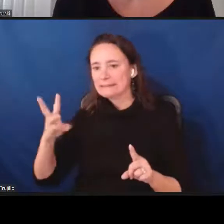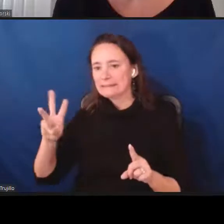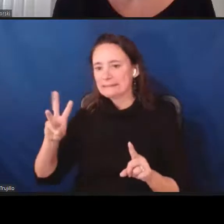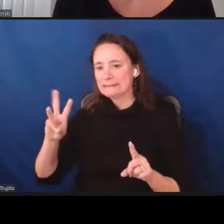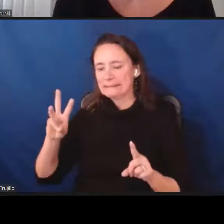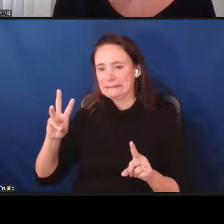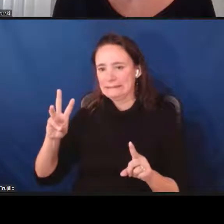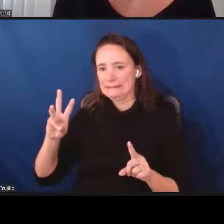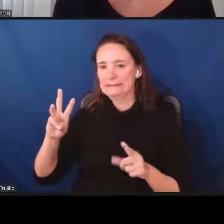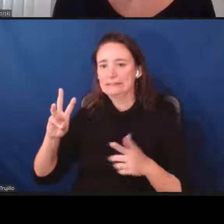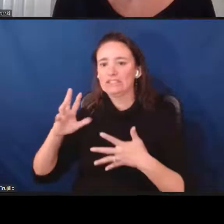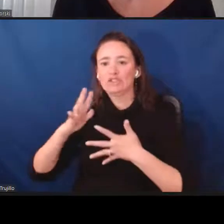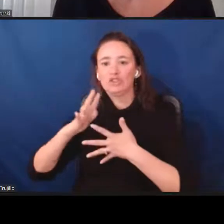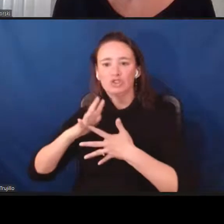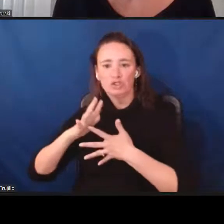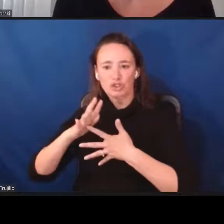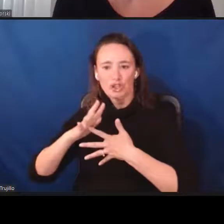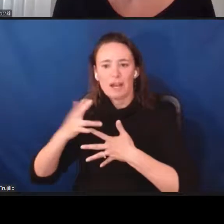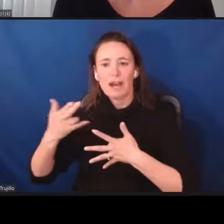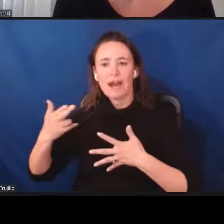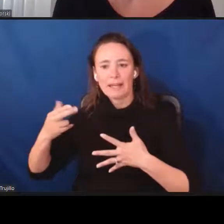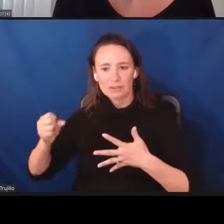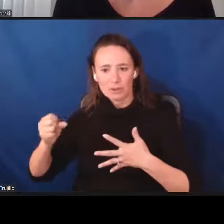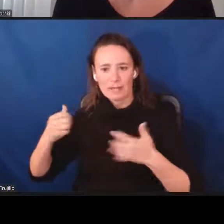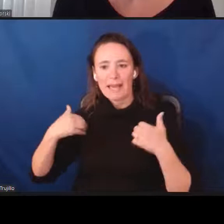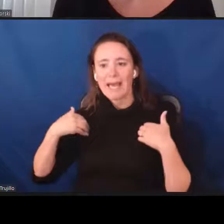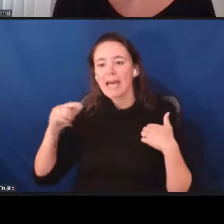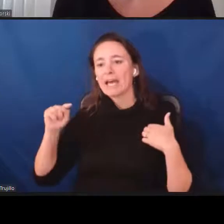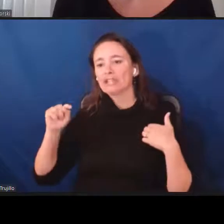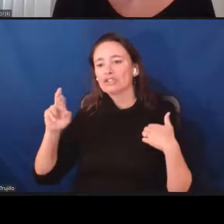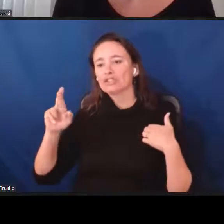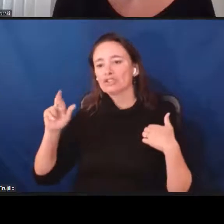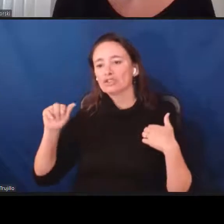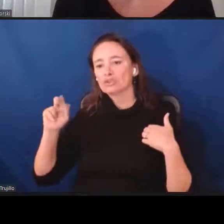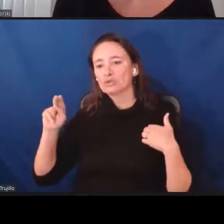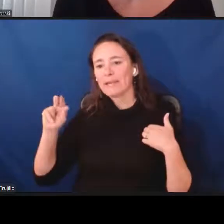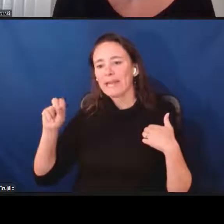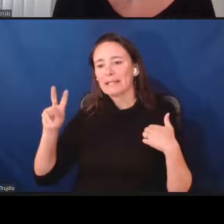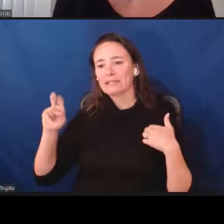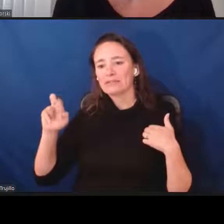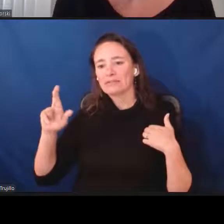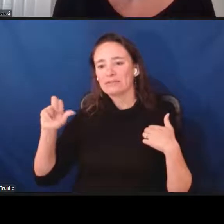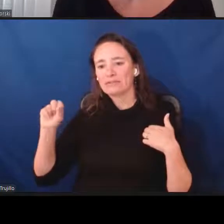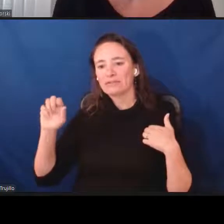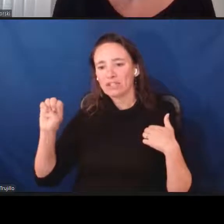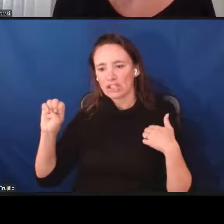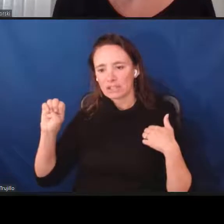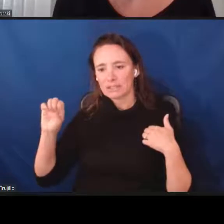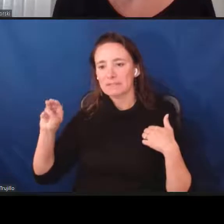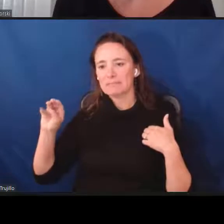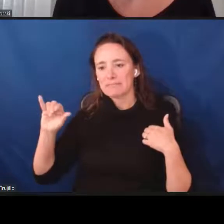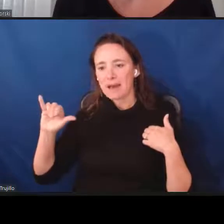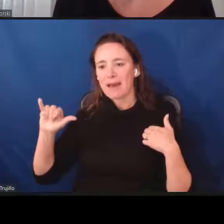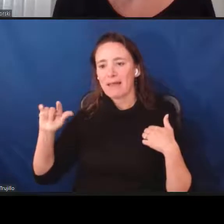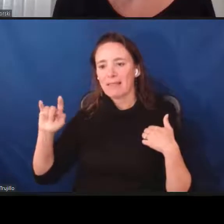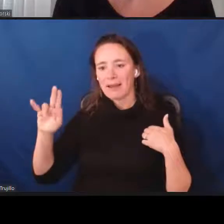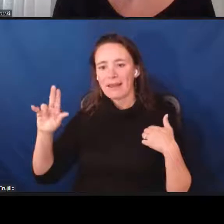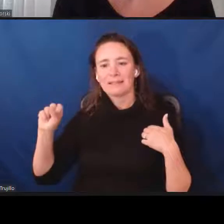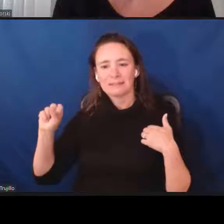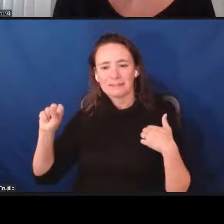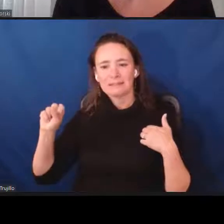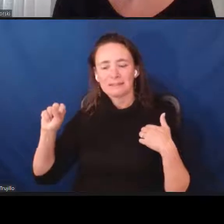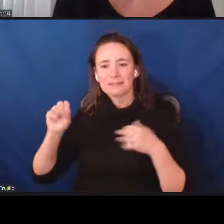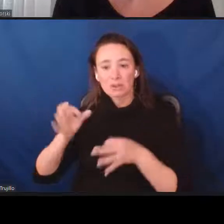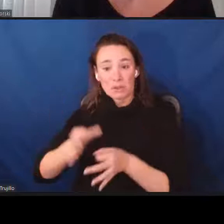had transverse myelitis, which basically means the myelin sheath around the spinal cord is damaged